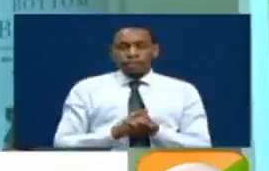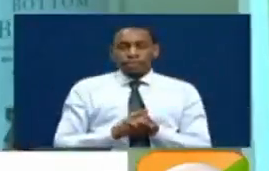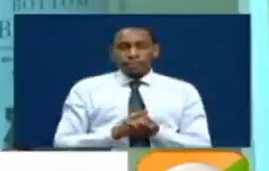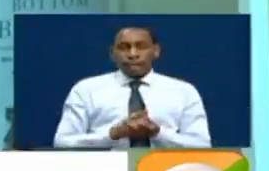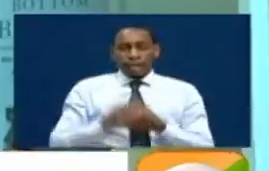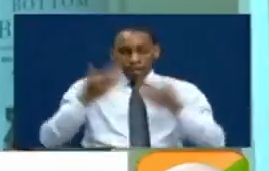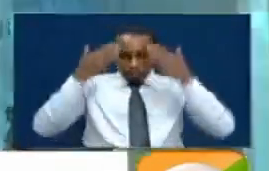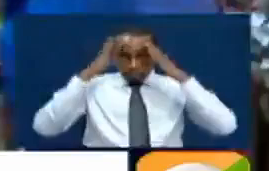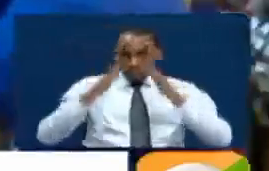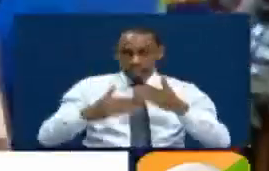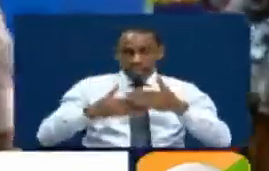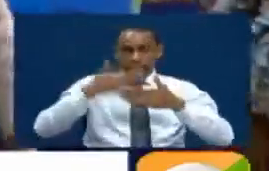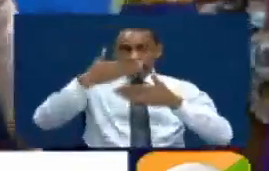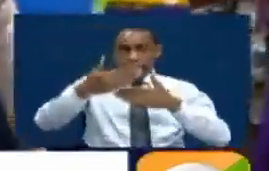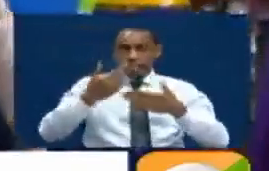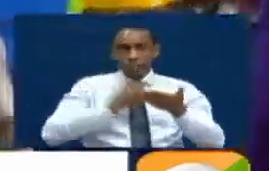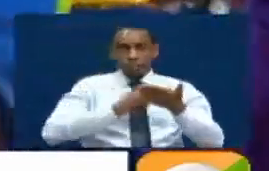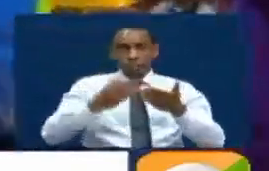next week ama next month.